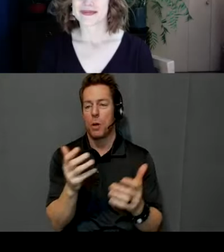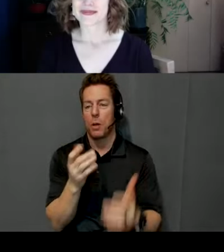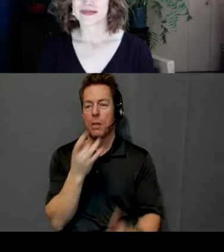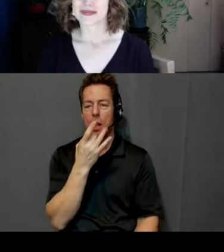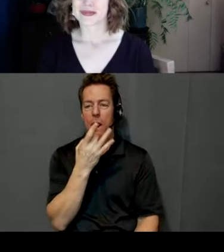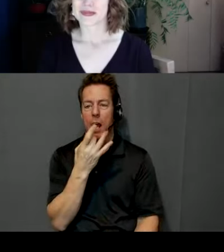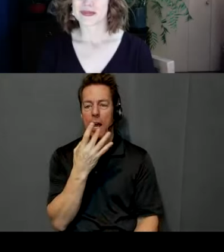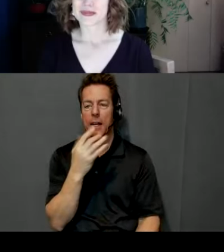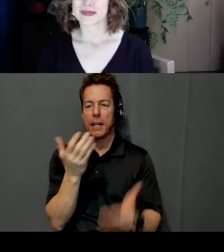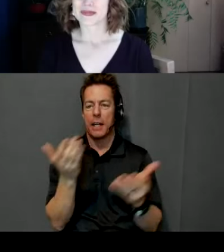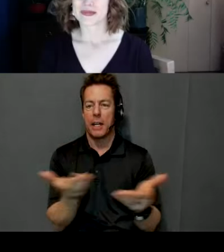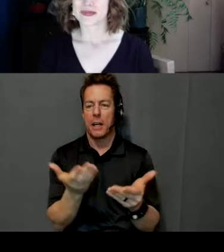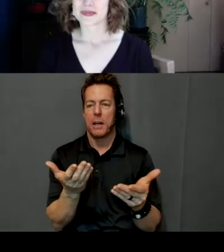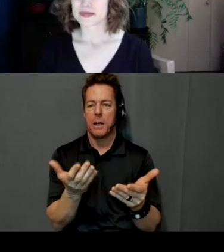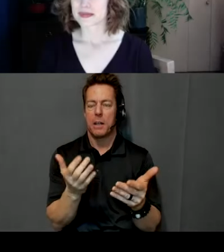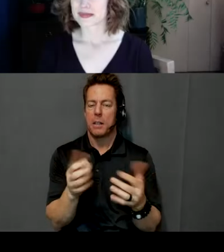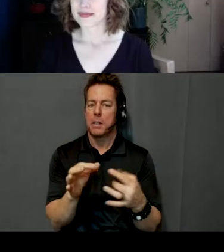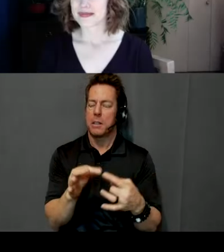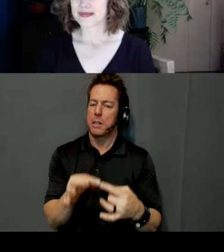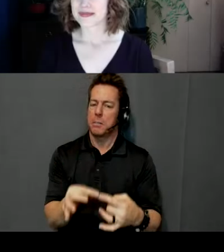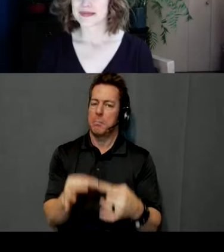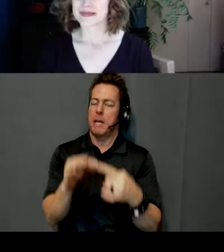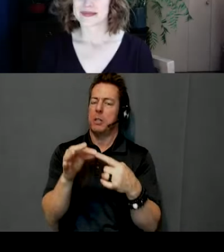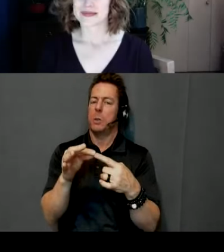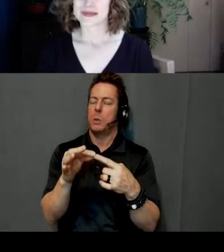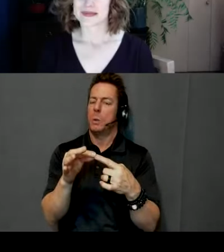here is so special. Like